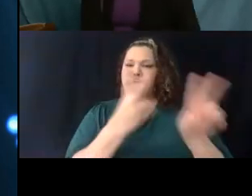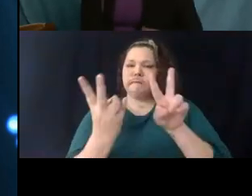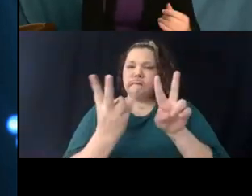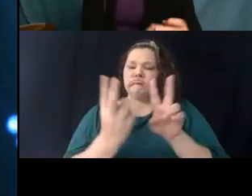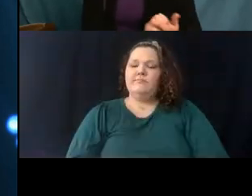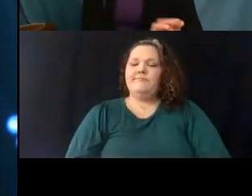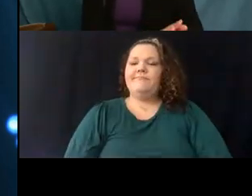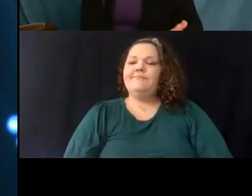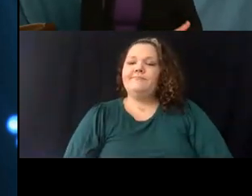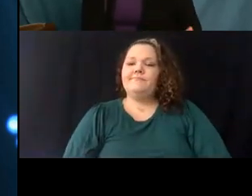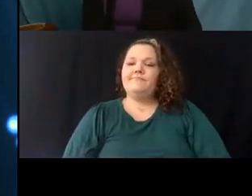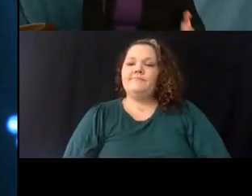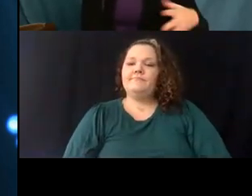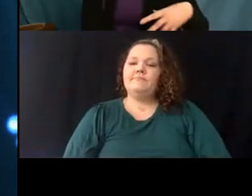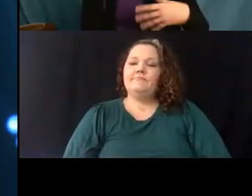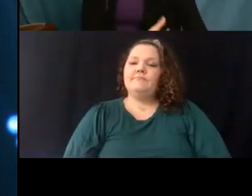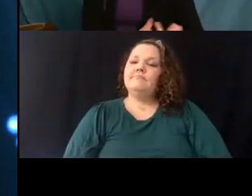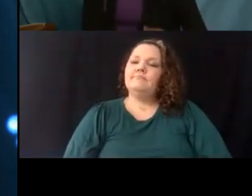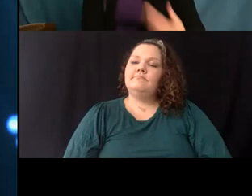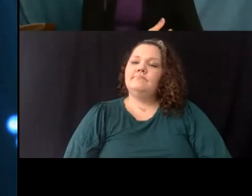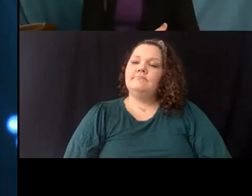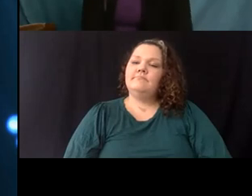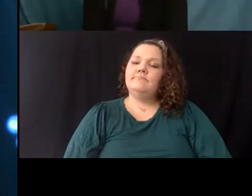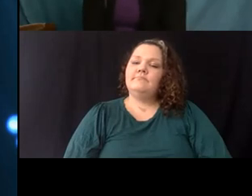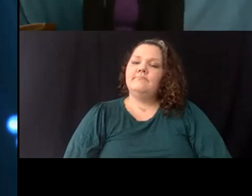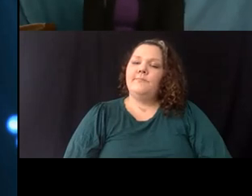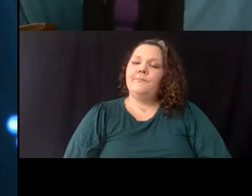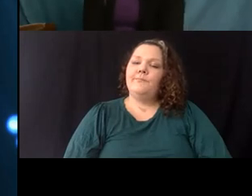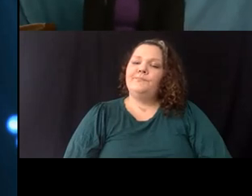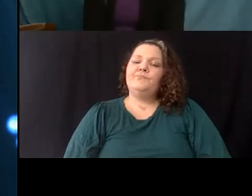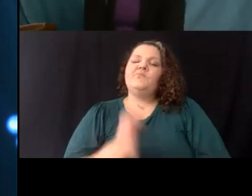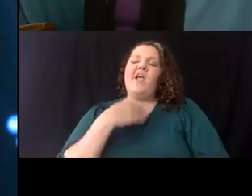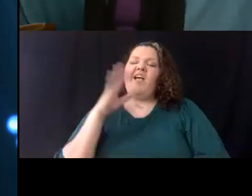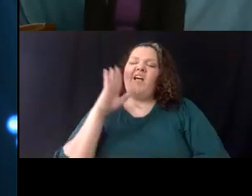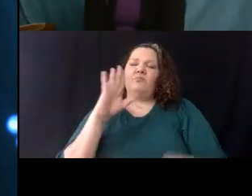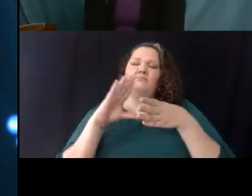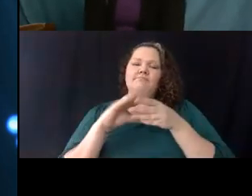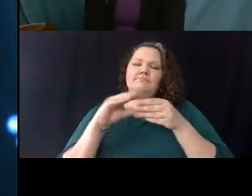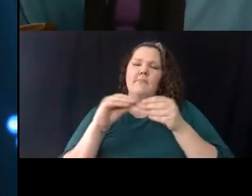that kind of beats around the bush, is more subtle and nuanced and harder to understand.